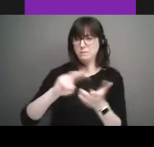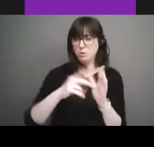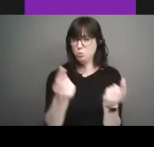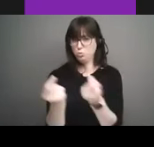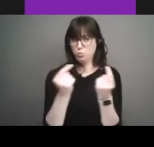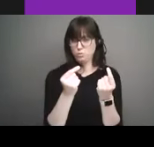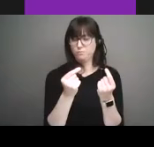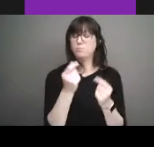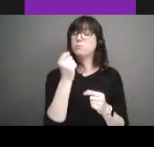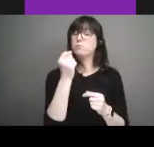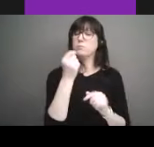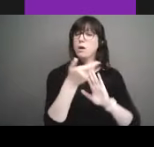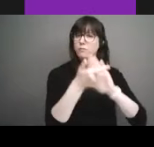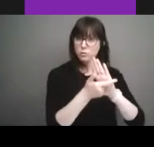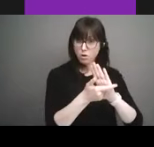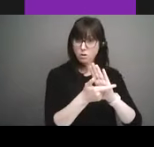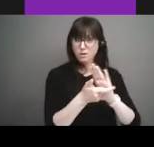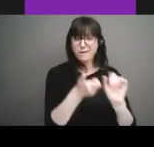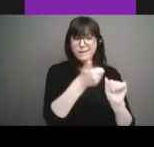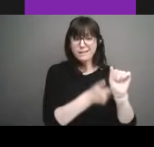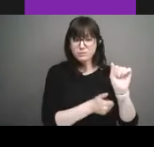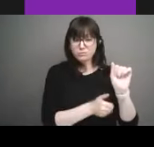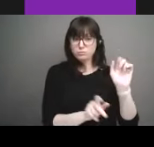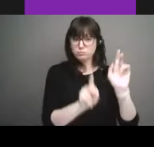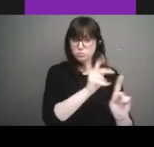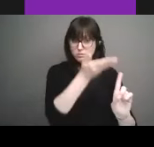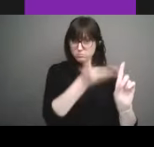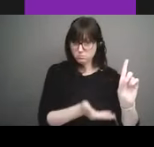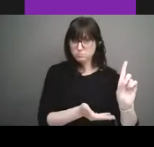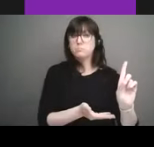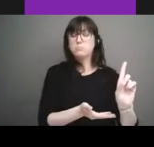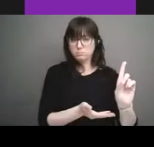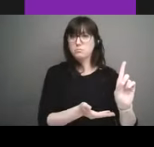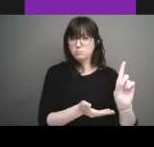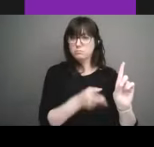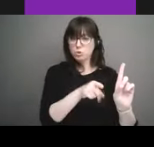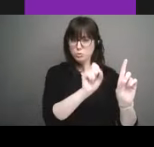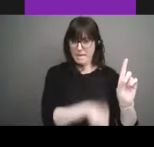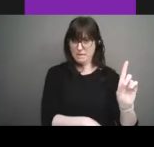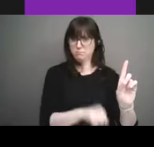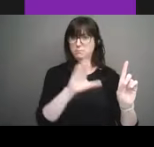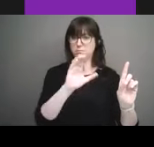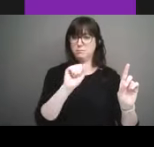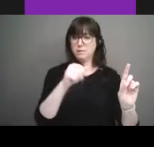every individual is presumptively determined to be capable.